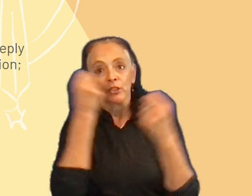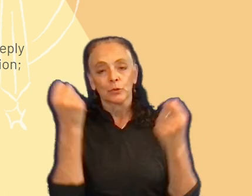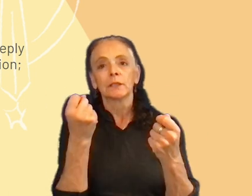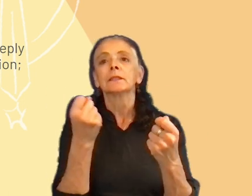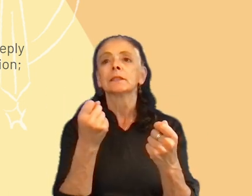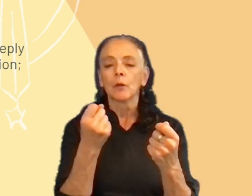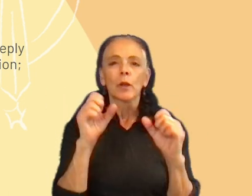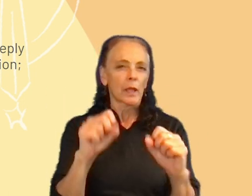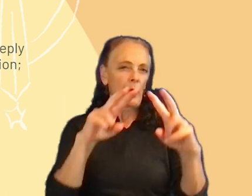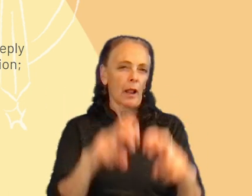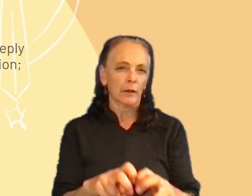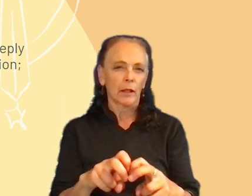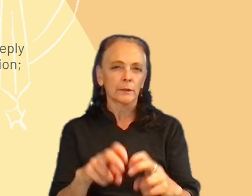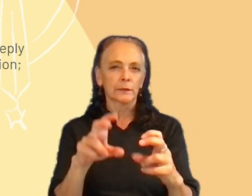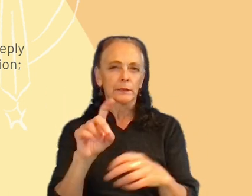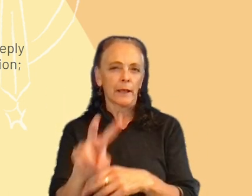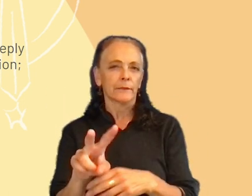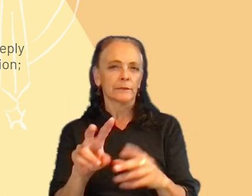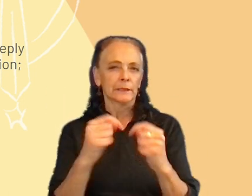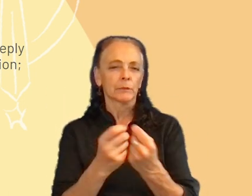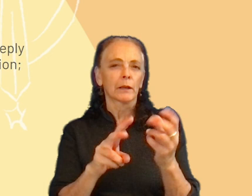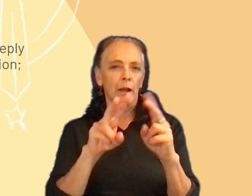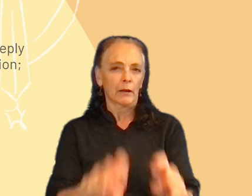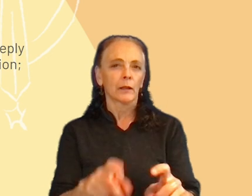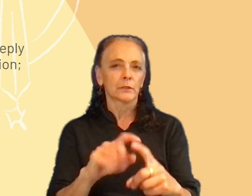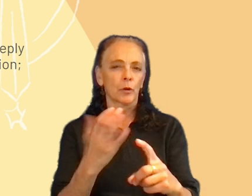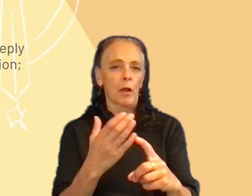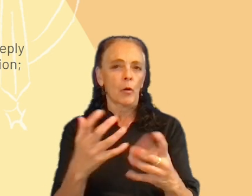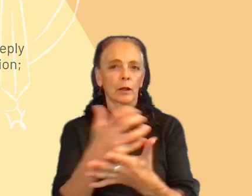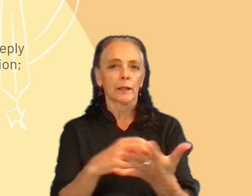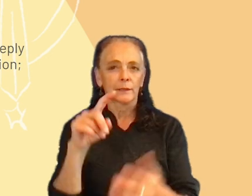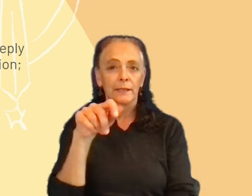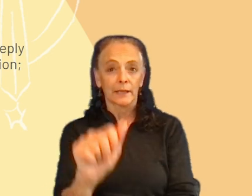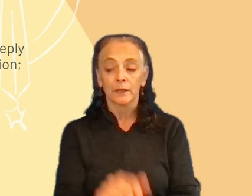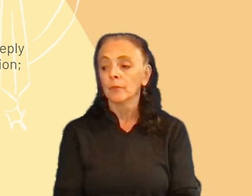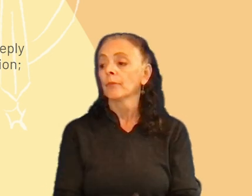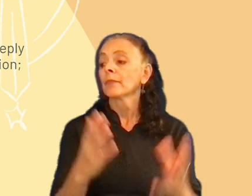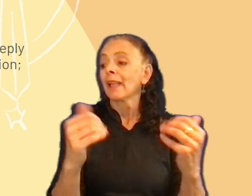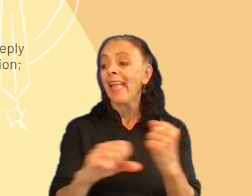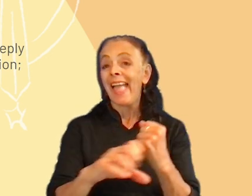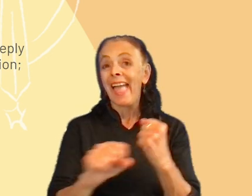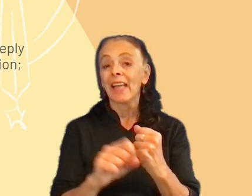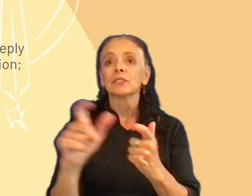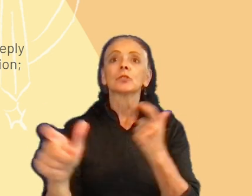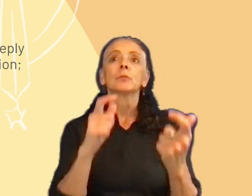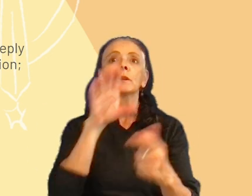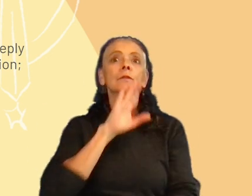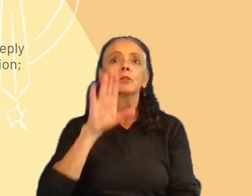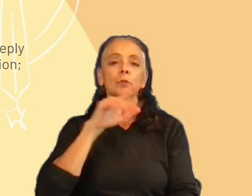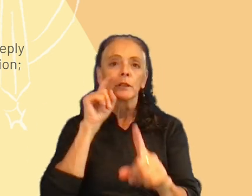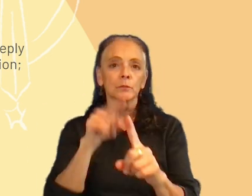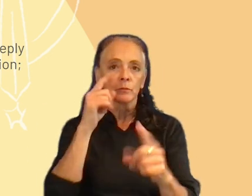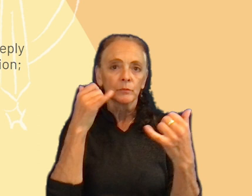team from this data that we collected ads are a big frustration point for our players